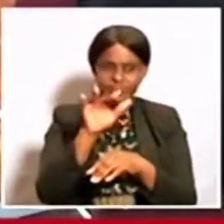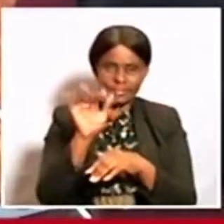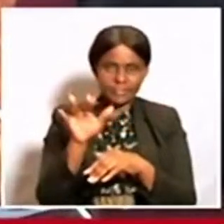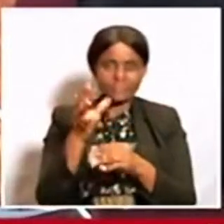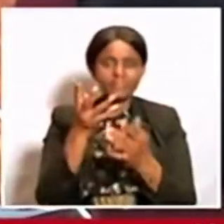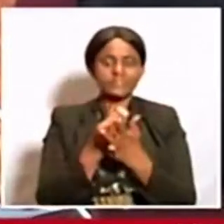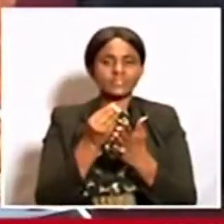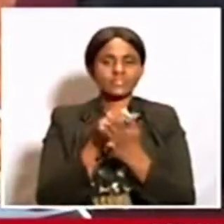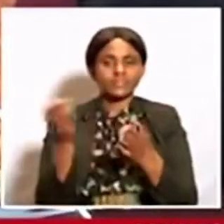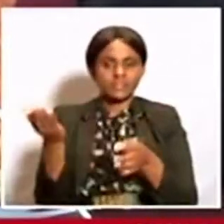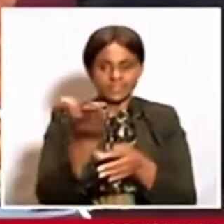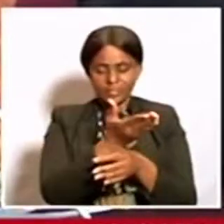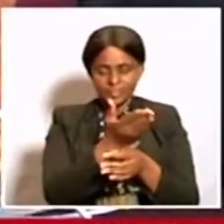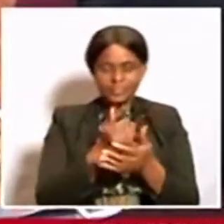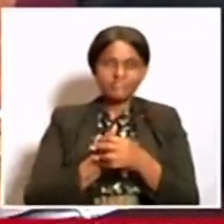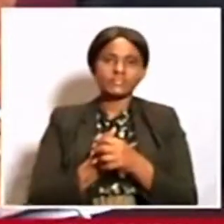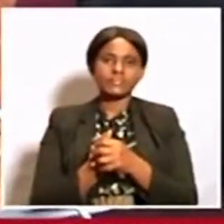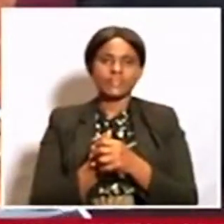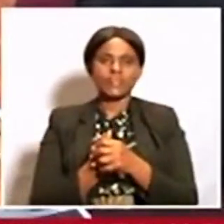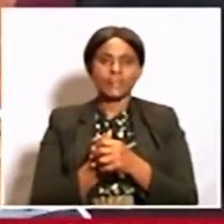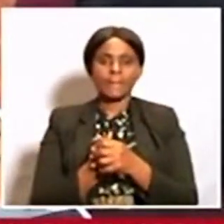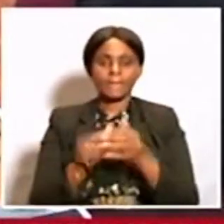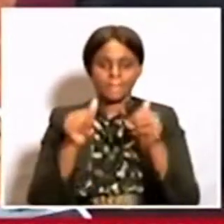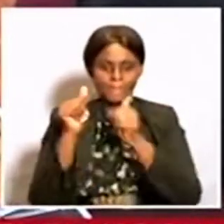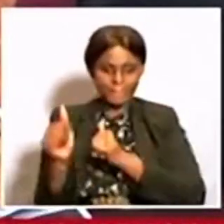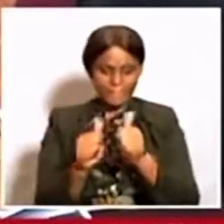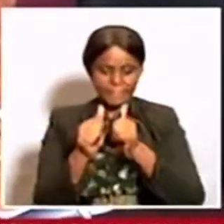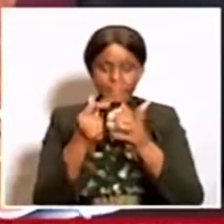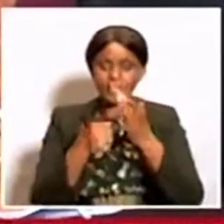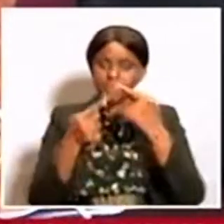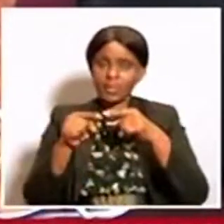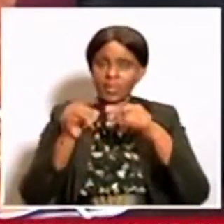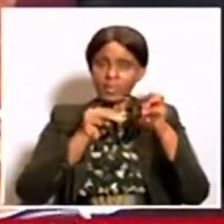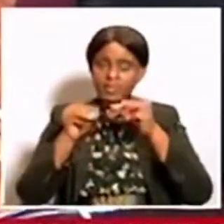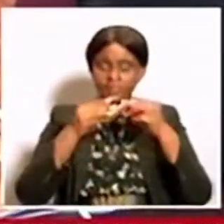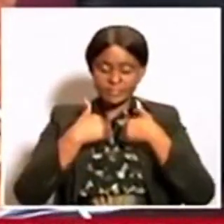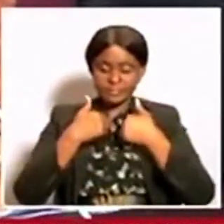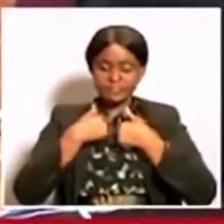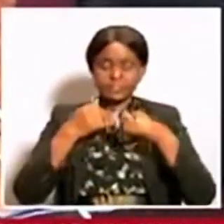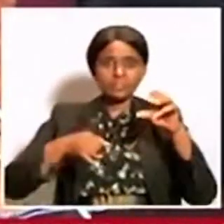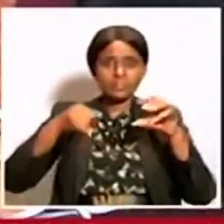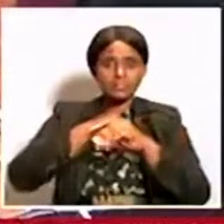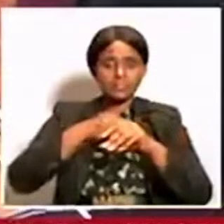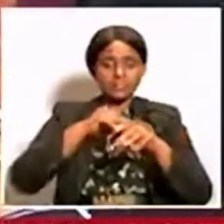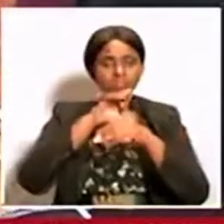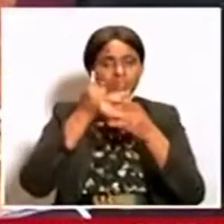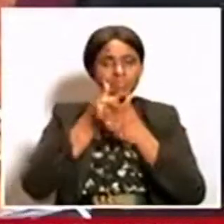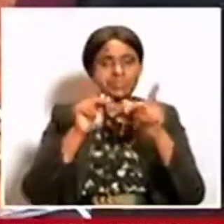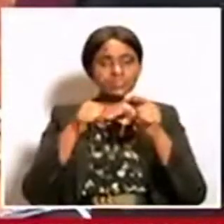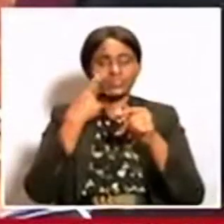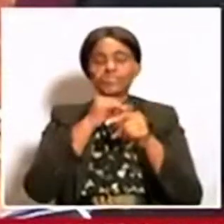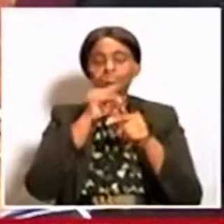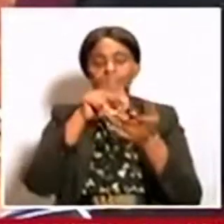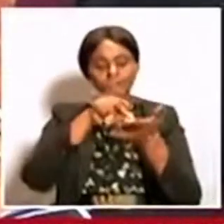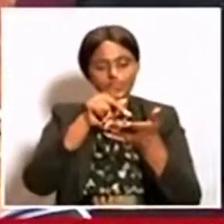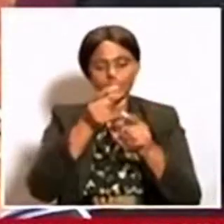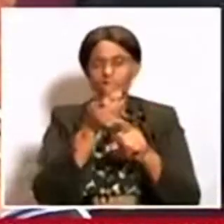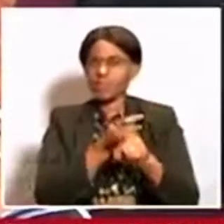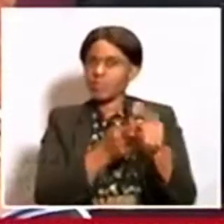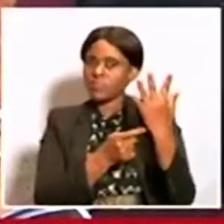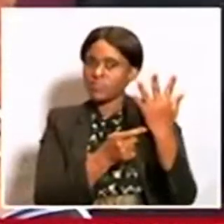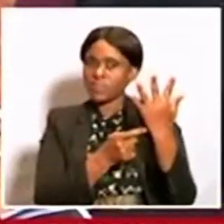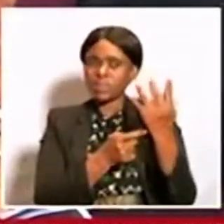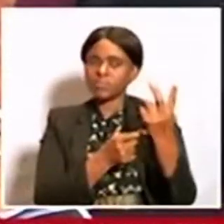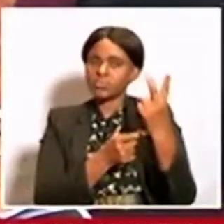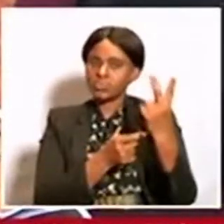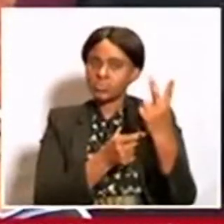the funds to them. Action taken. Management has engaged the defaulters, and out of the 5, 2